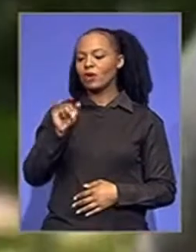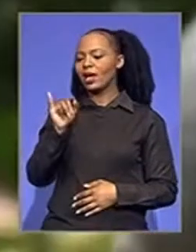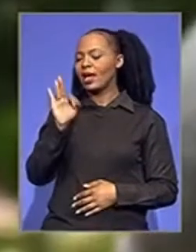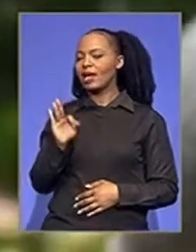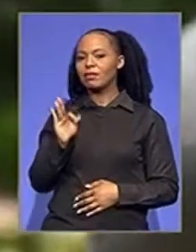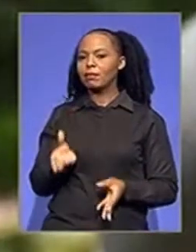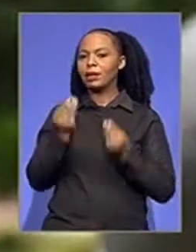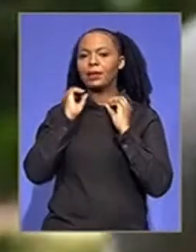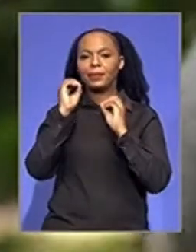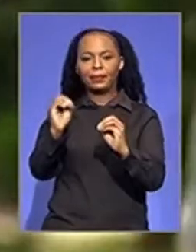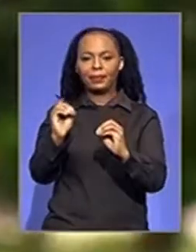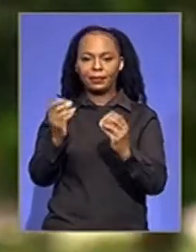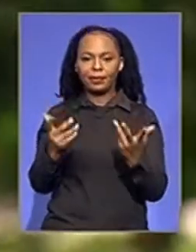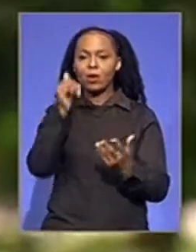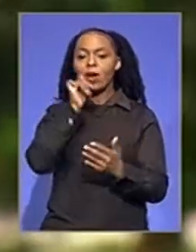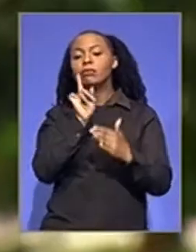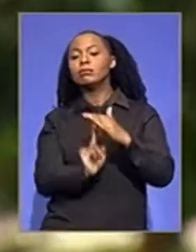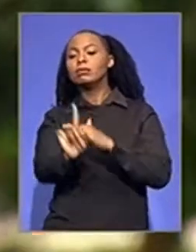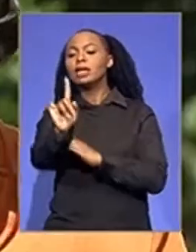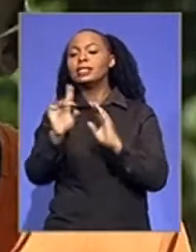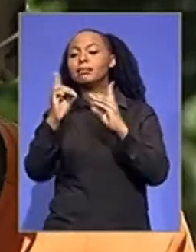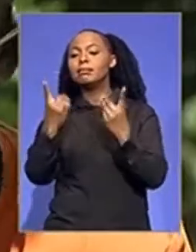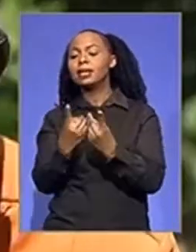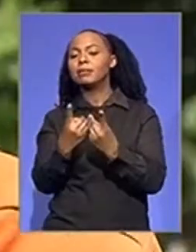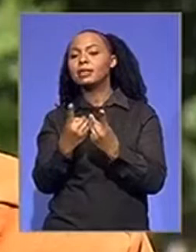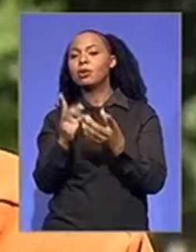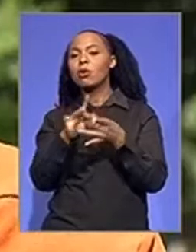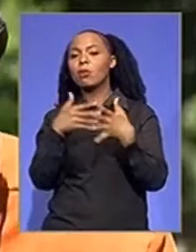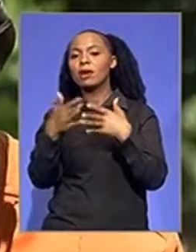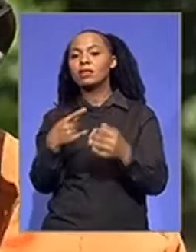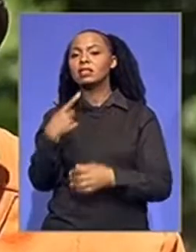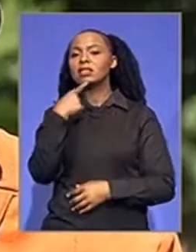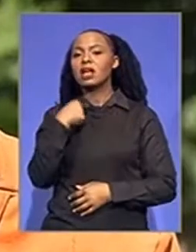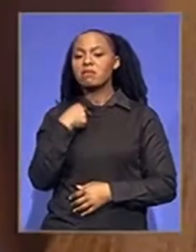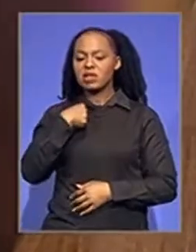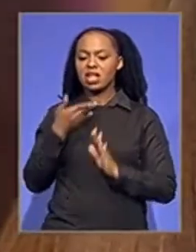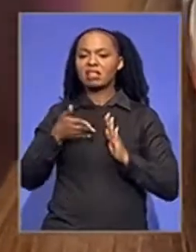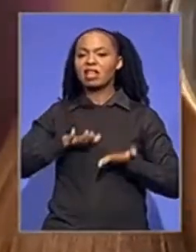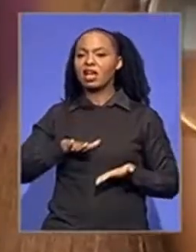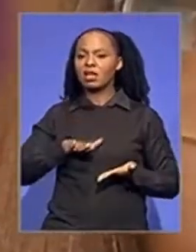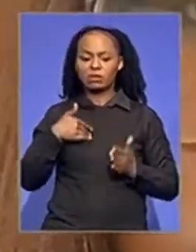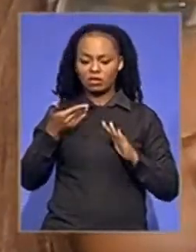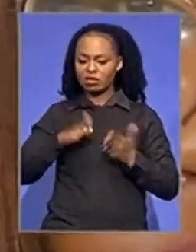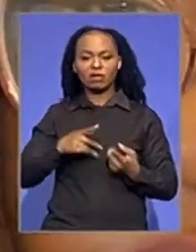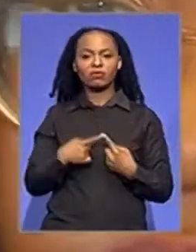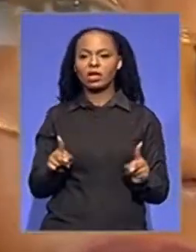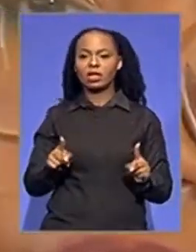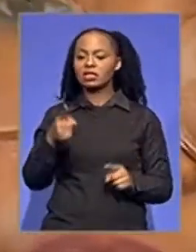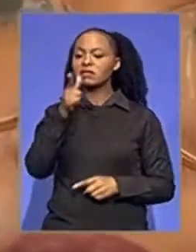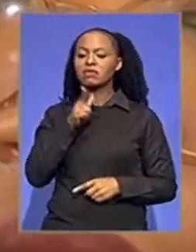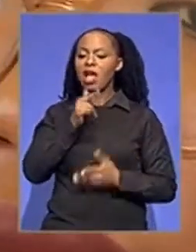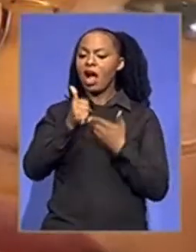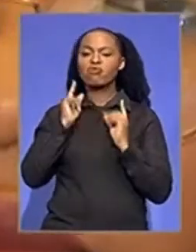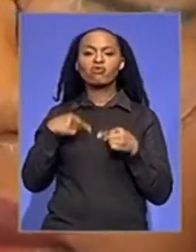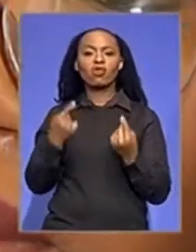When I'm going there, every time they tell me that I'm diseased, they can't help me. Setsebi sa tša molao Ropafatso